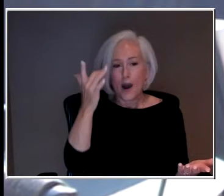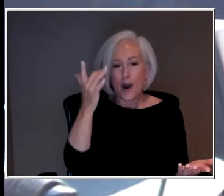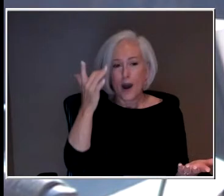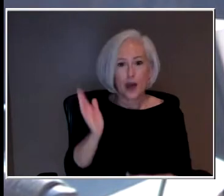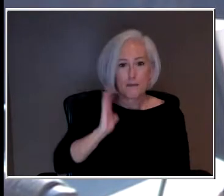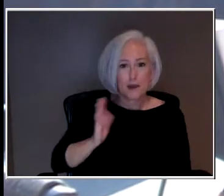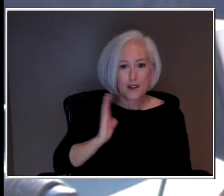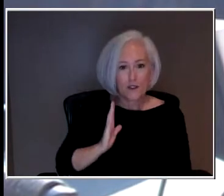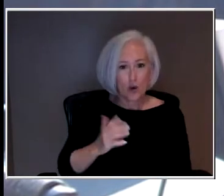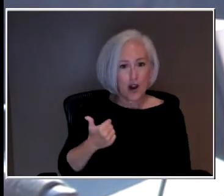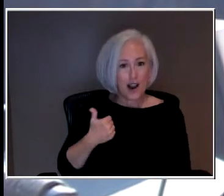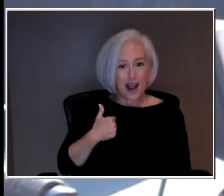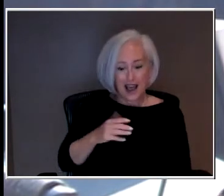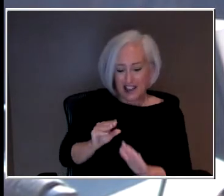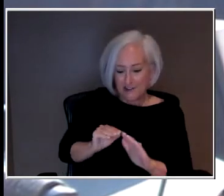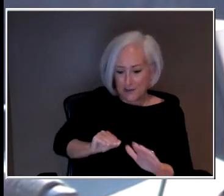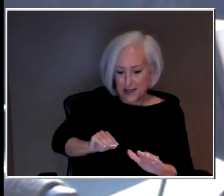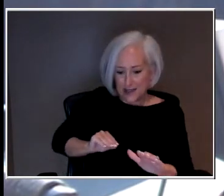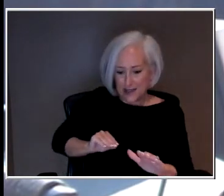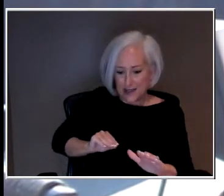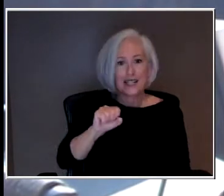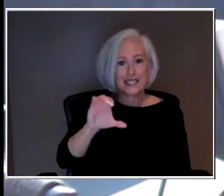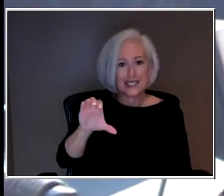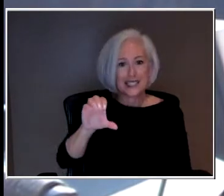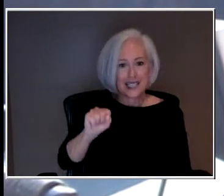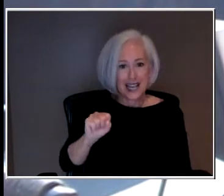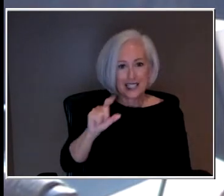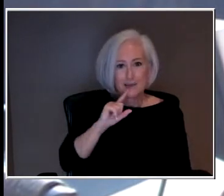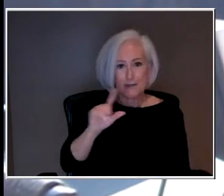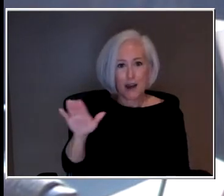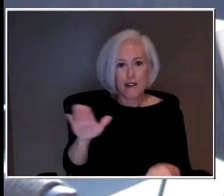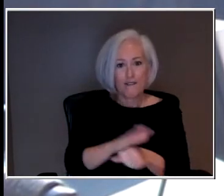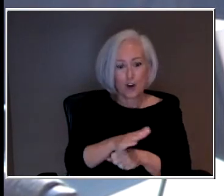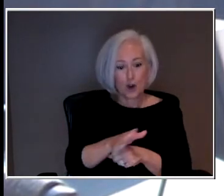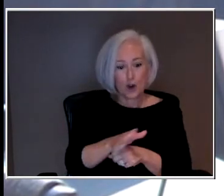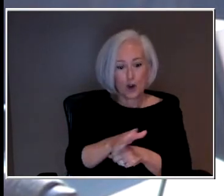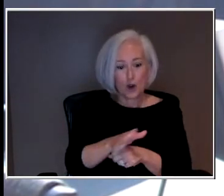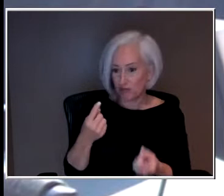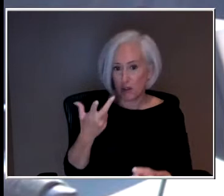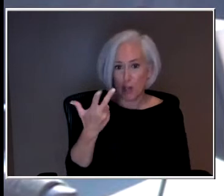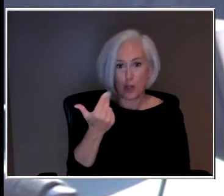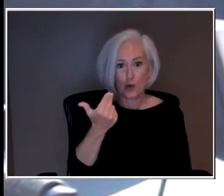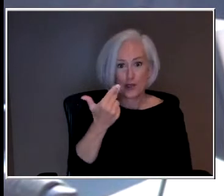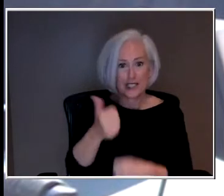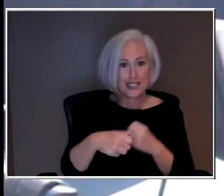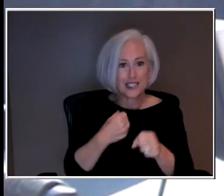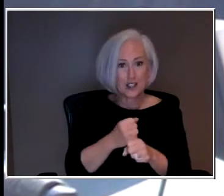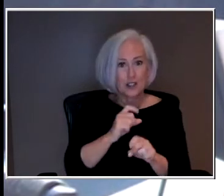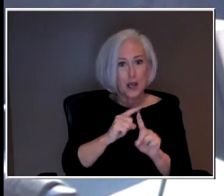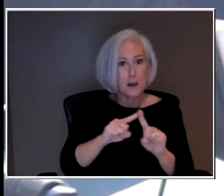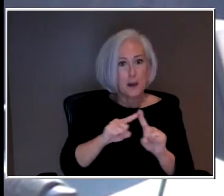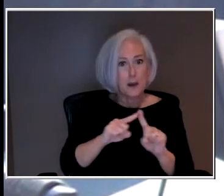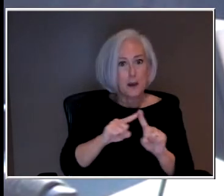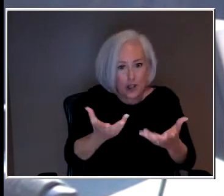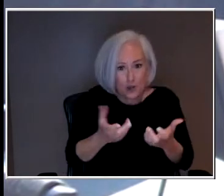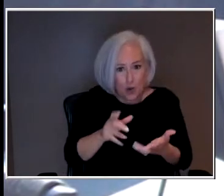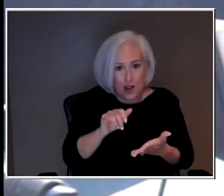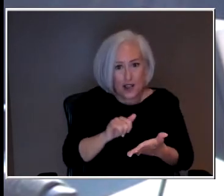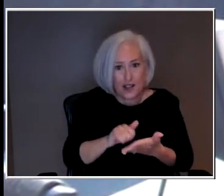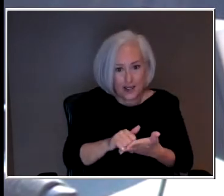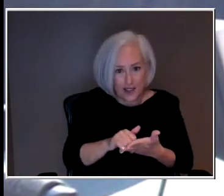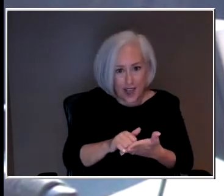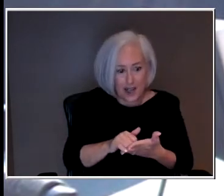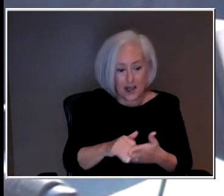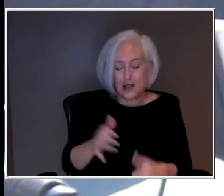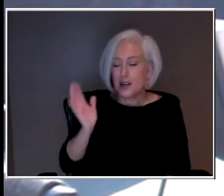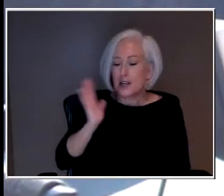spinal cord stimulators my whole career, which is almost 13 years right now. But I always wanted that feature there. What we were trying to do is have the patient kind of use